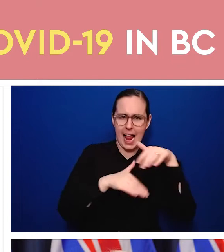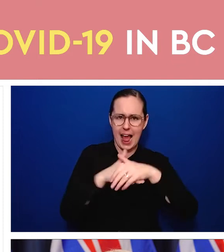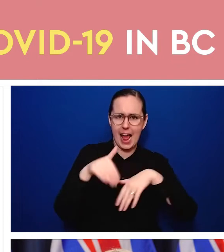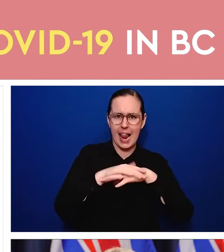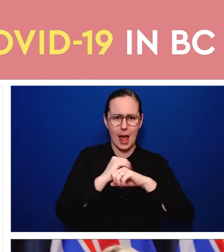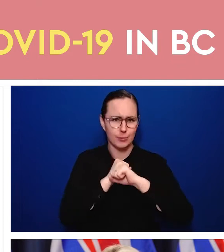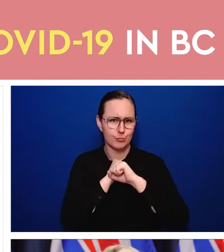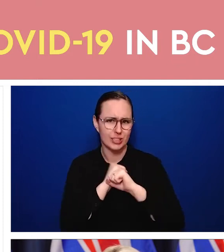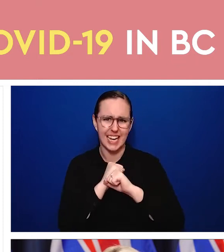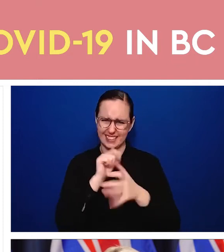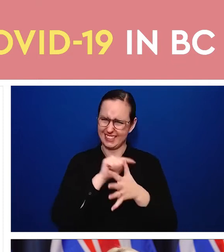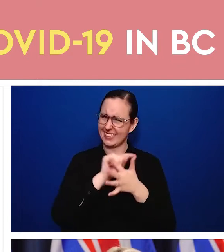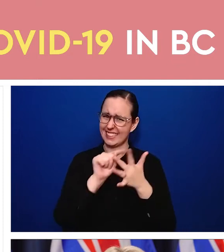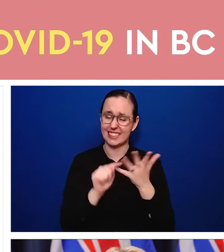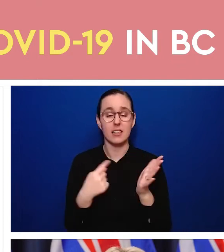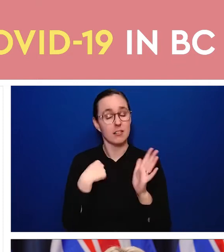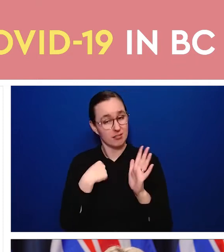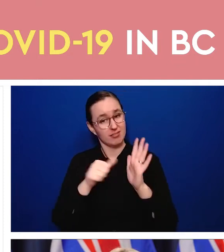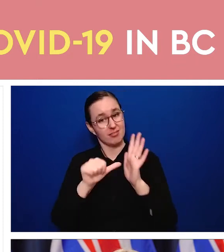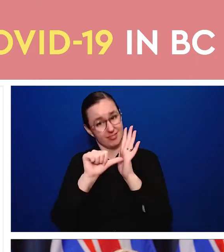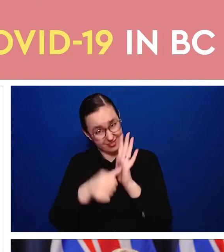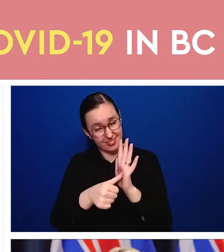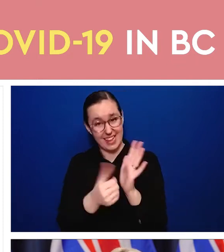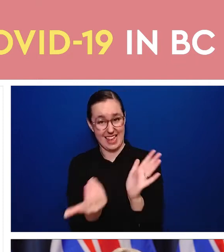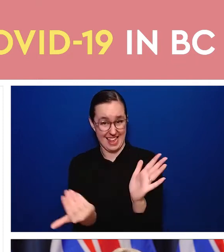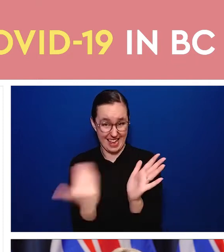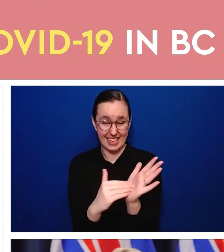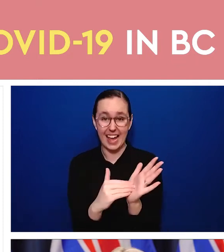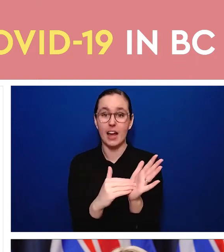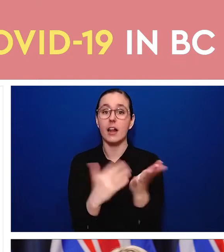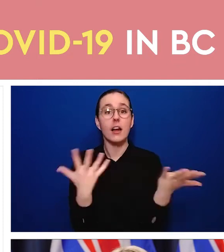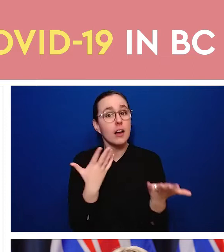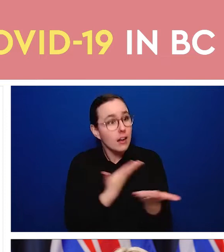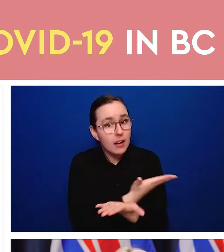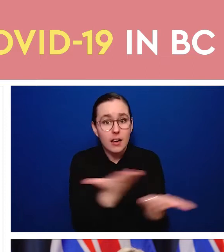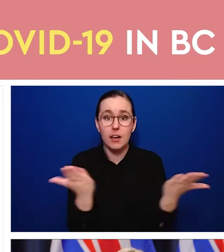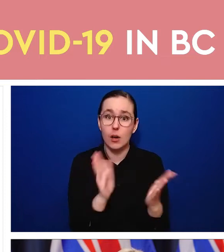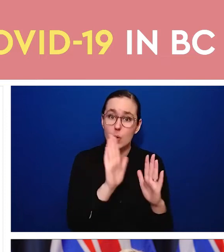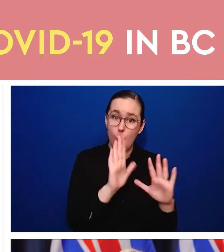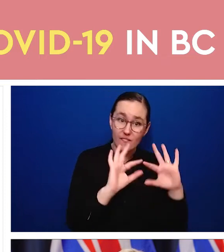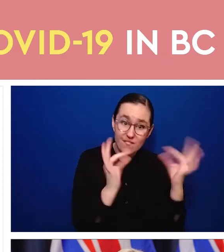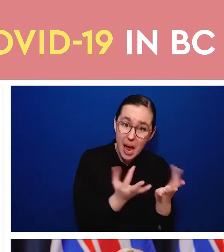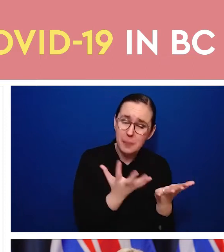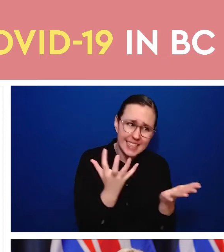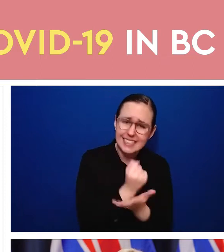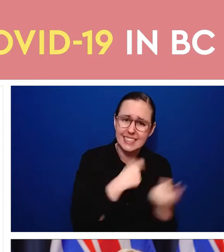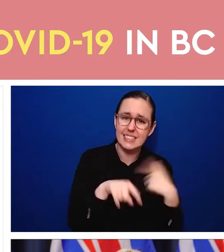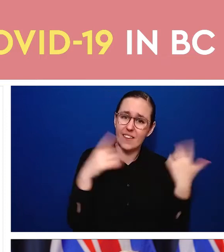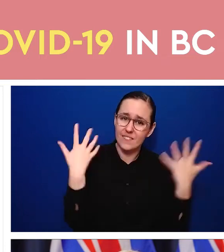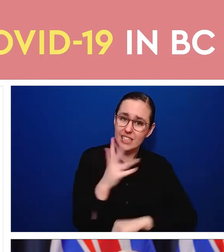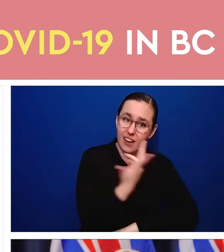continue to strongly urge you to ensure everyone in your family is vaccinated and have your booster if you have not already done